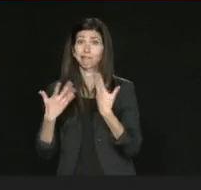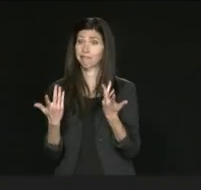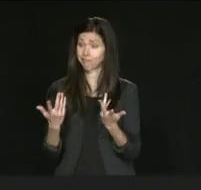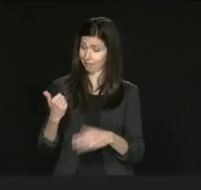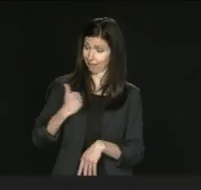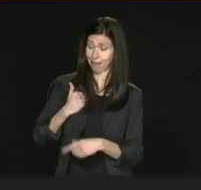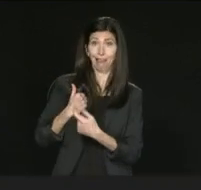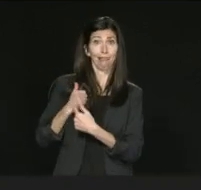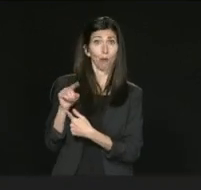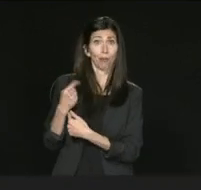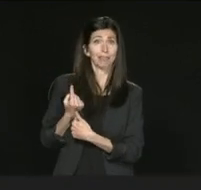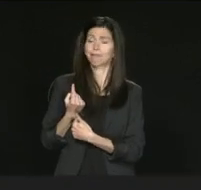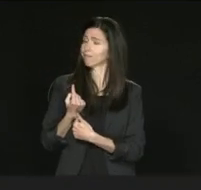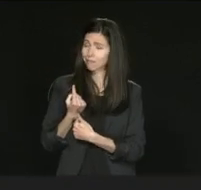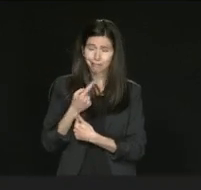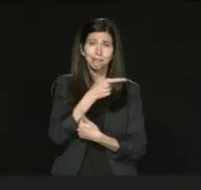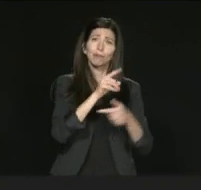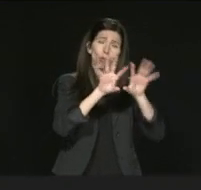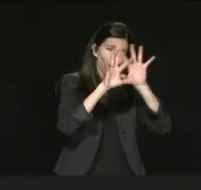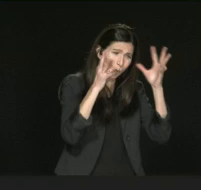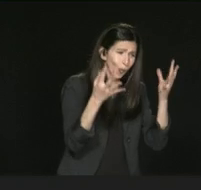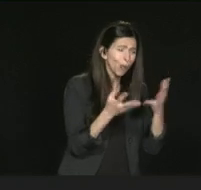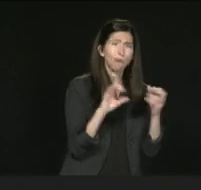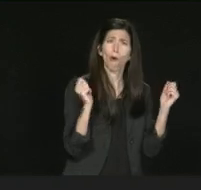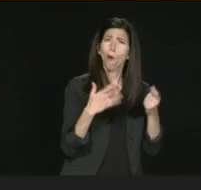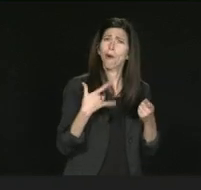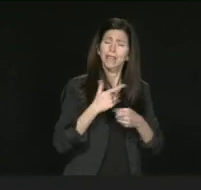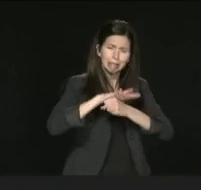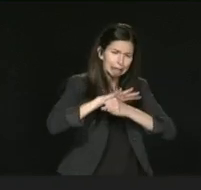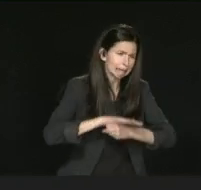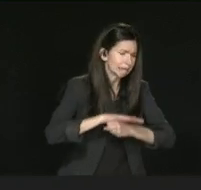all manner and scope during these long weeks.